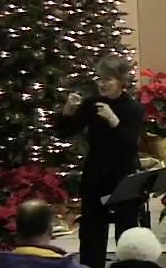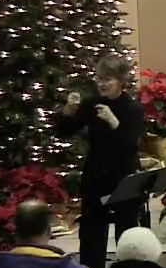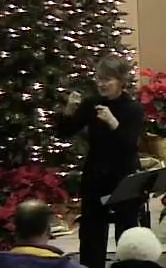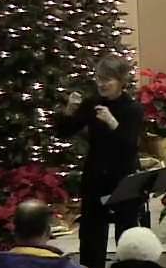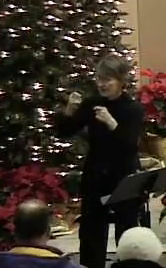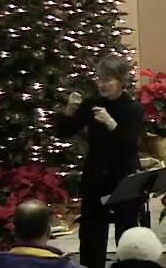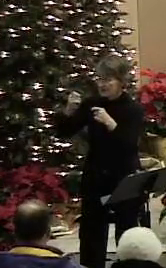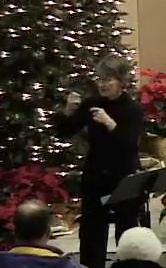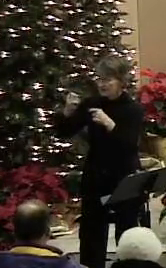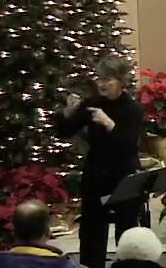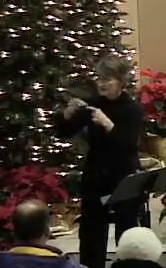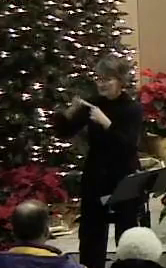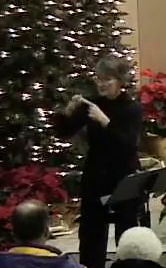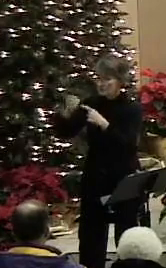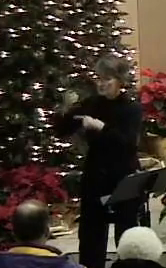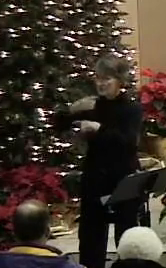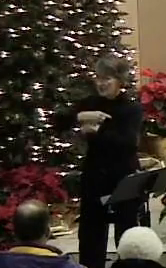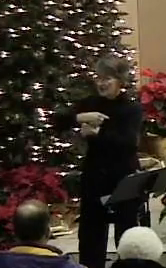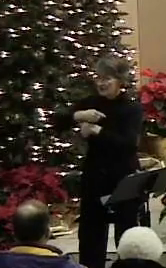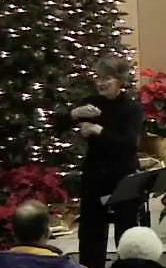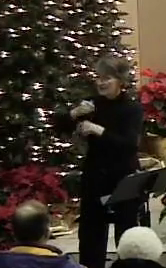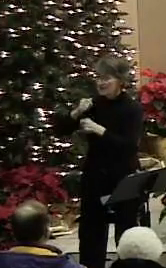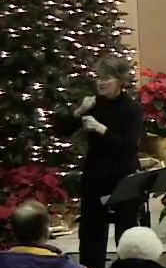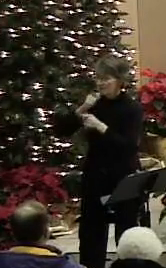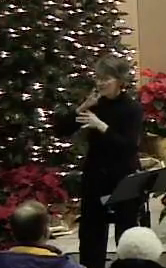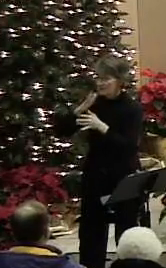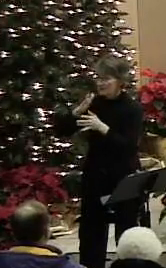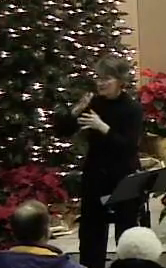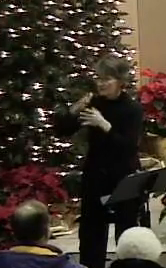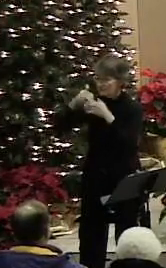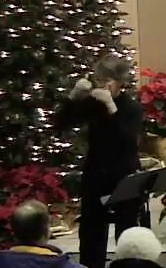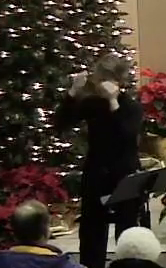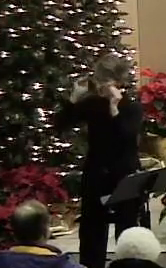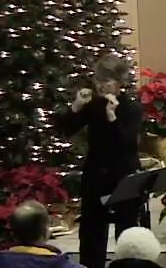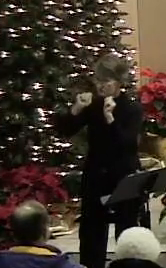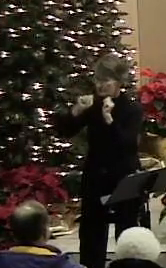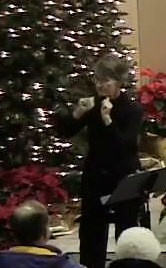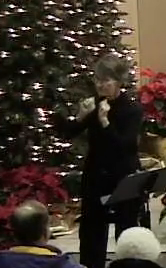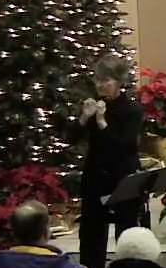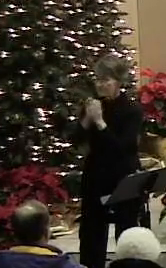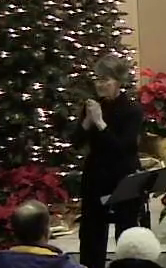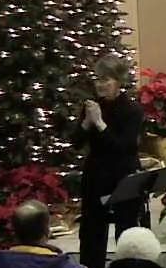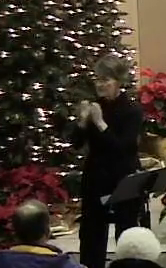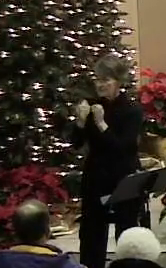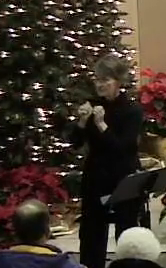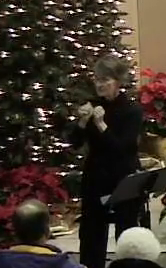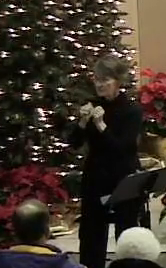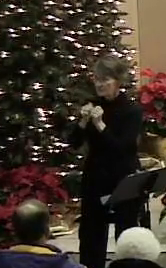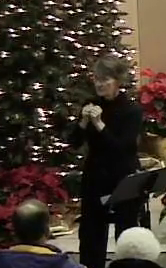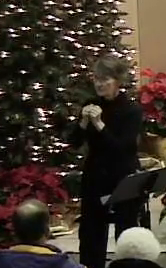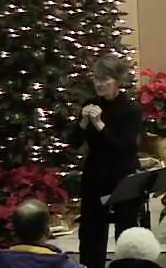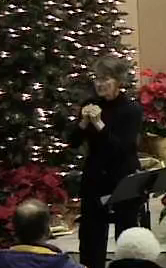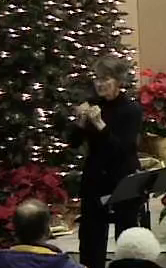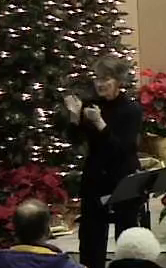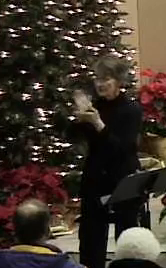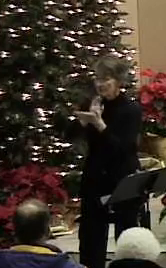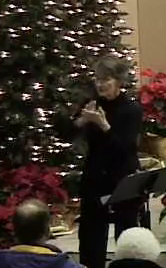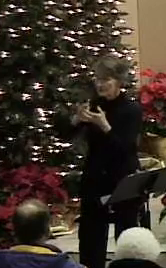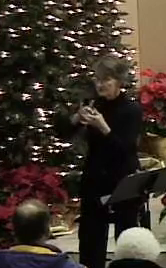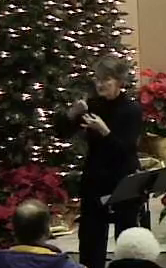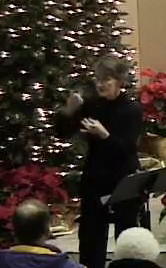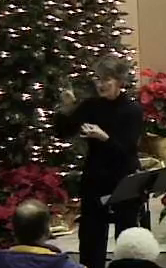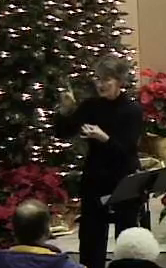Blessed Ever-Virgin Mary. For by the overshadowing of the Holy